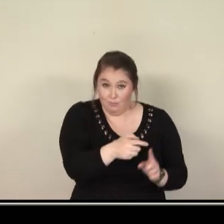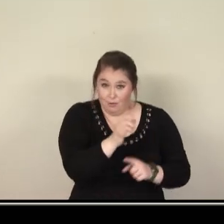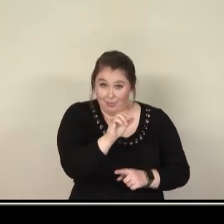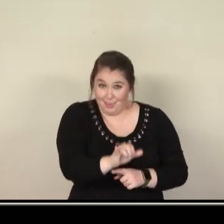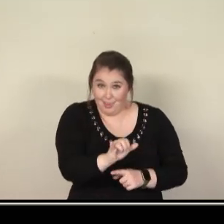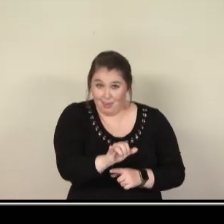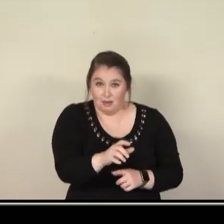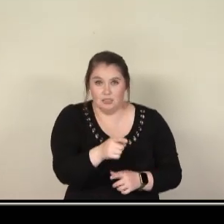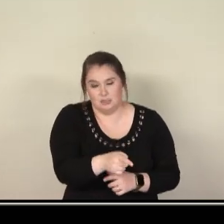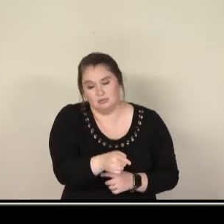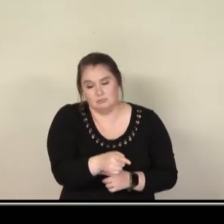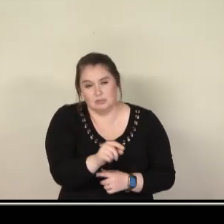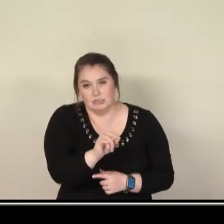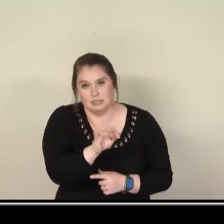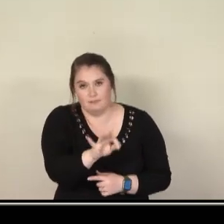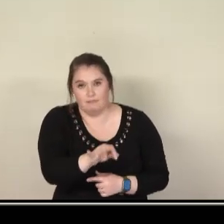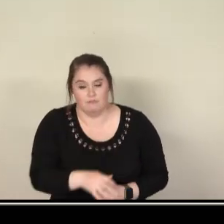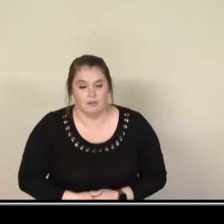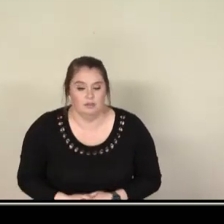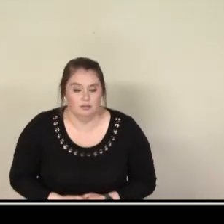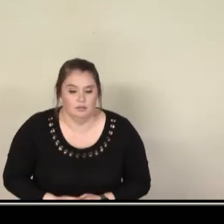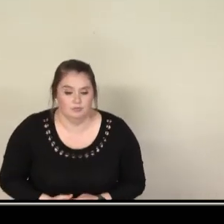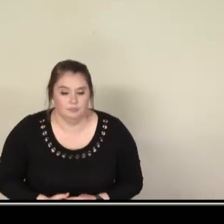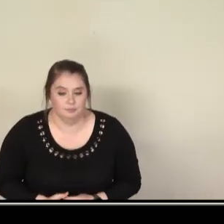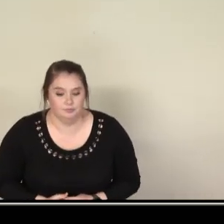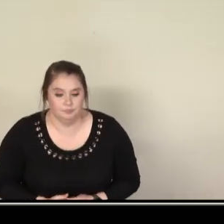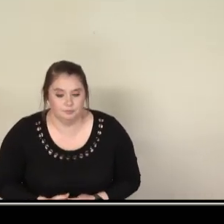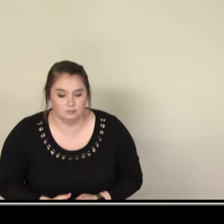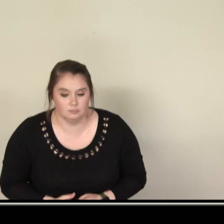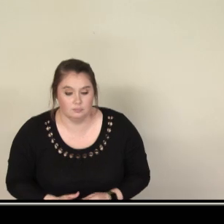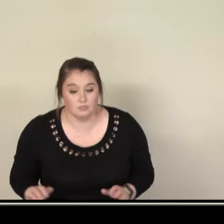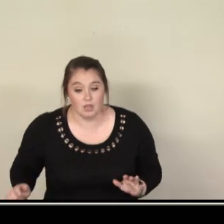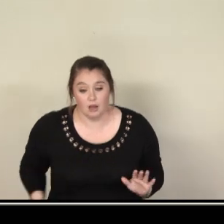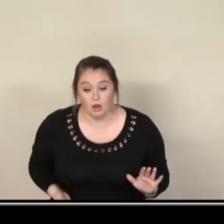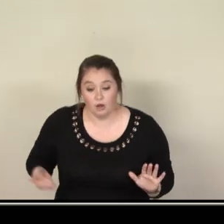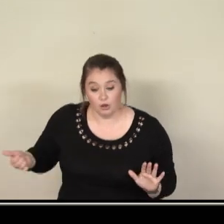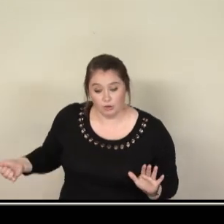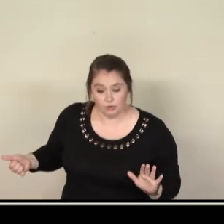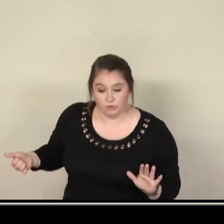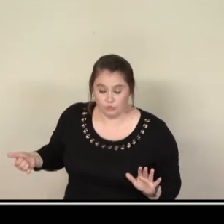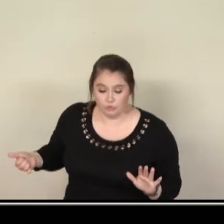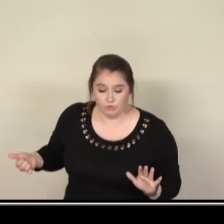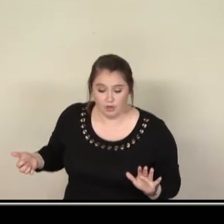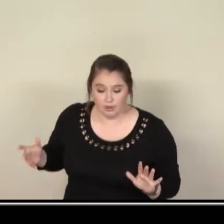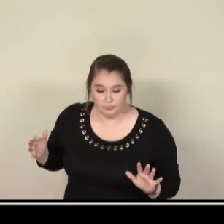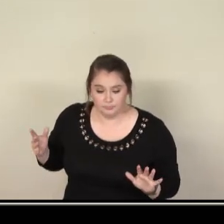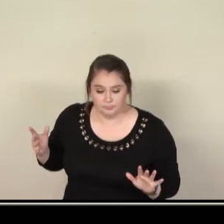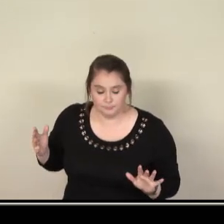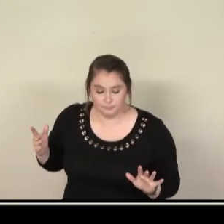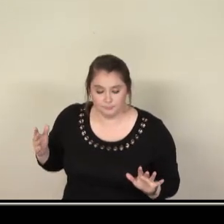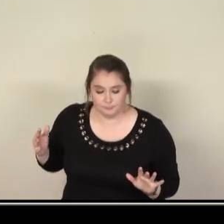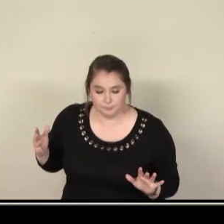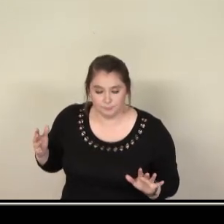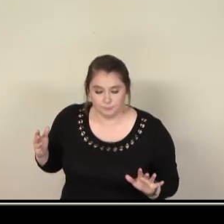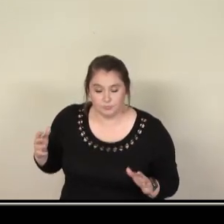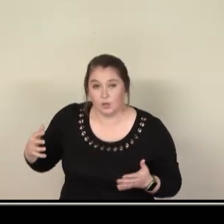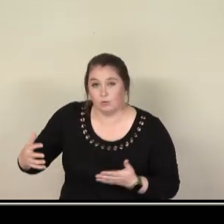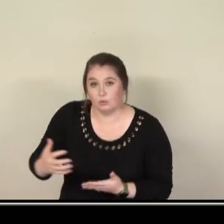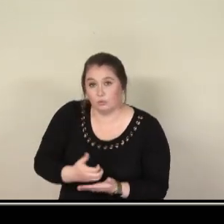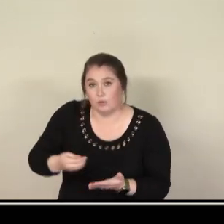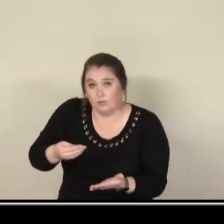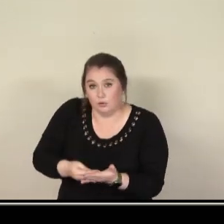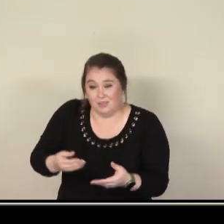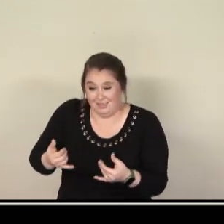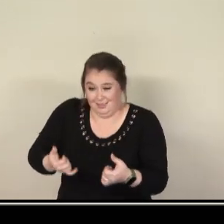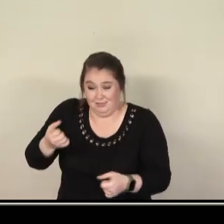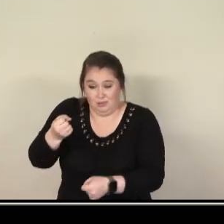And another, well, not even quite 7, but another chunk of revenue that we lost